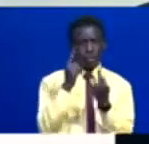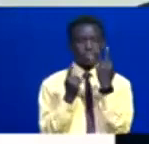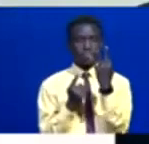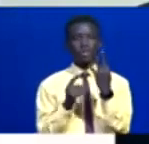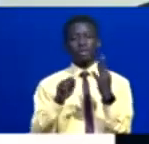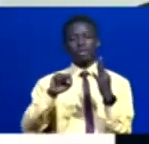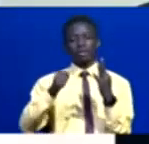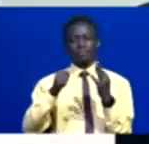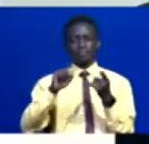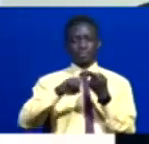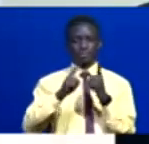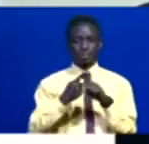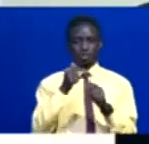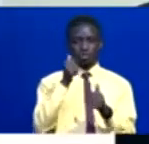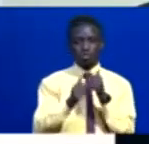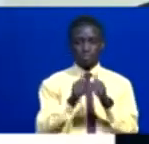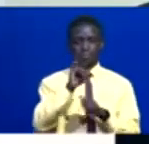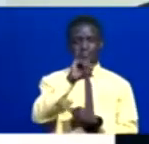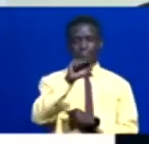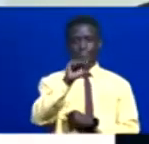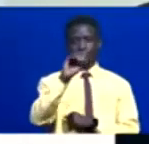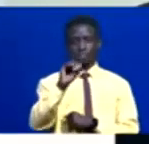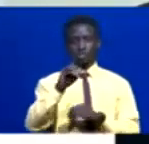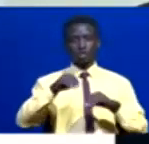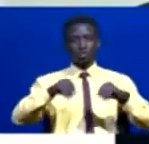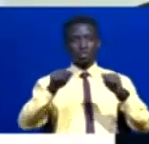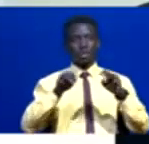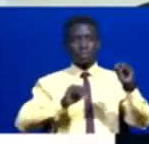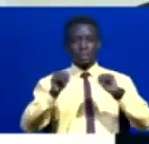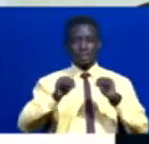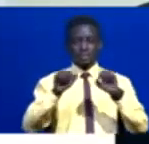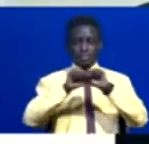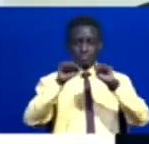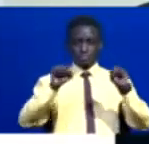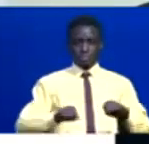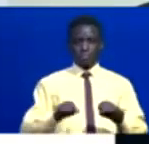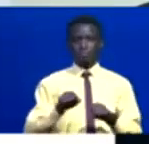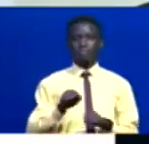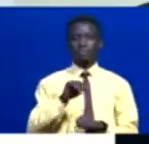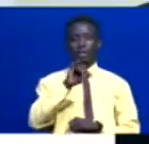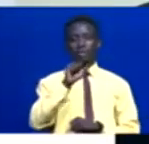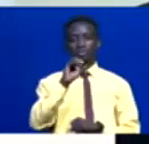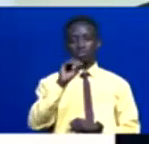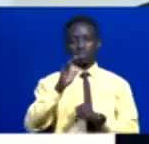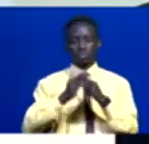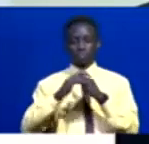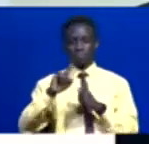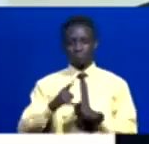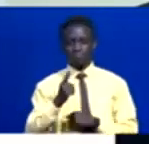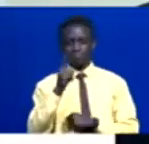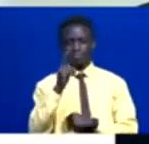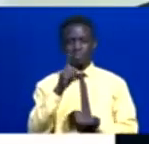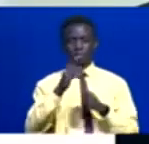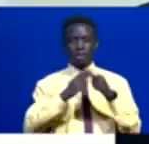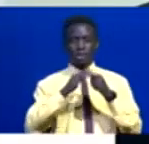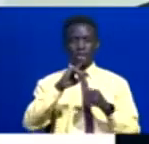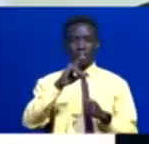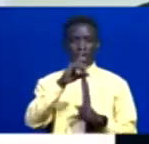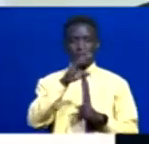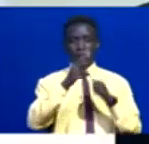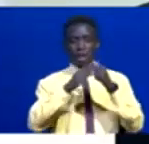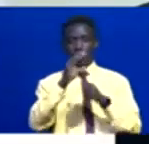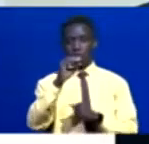is the ISO, the quality management system, ISO 9001, the environmental management system,